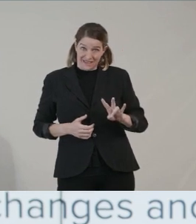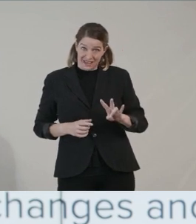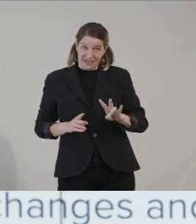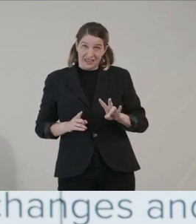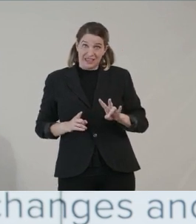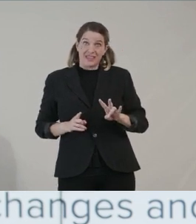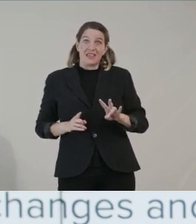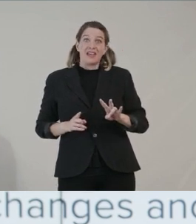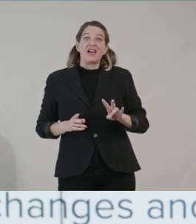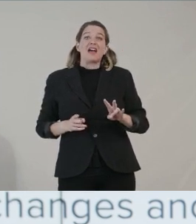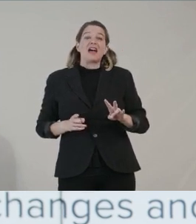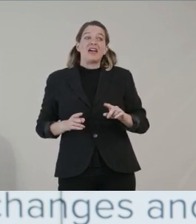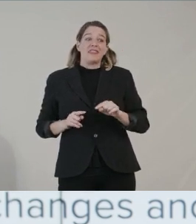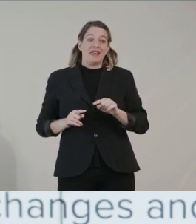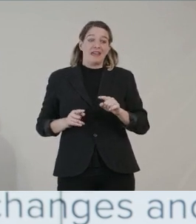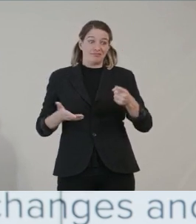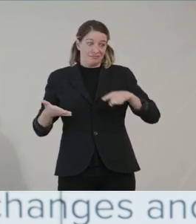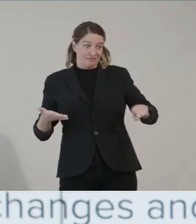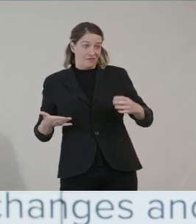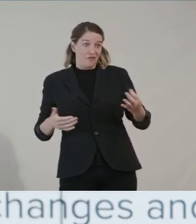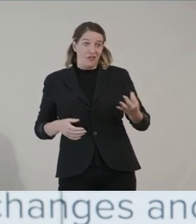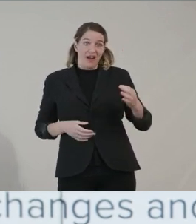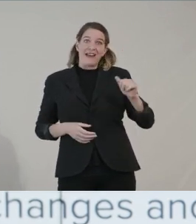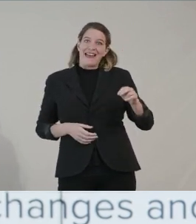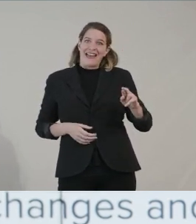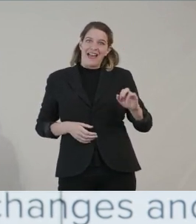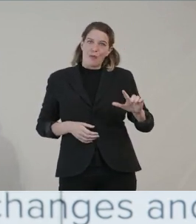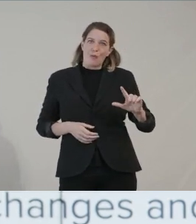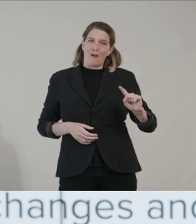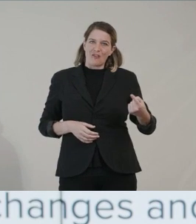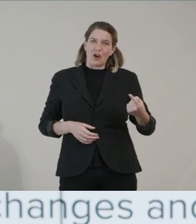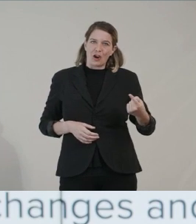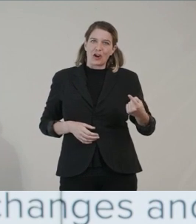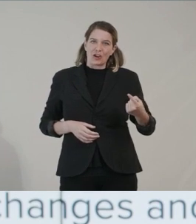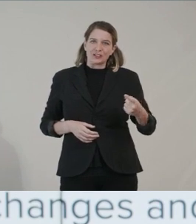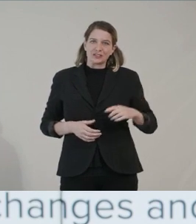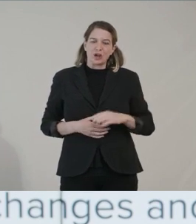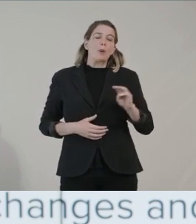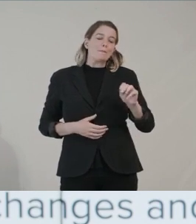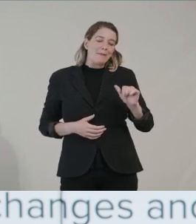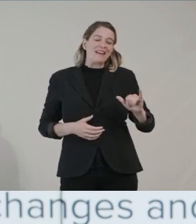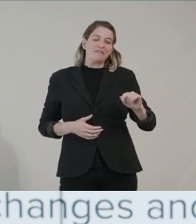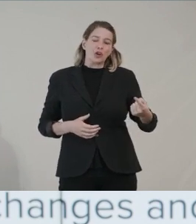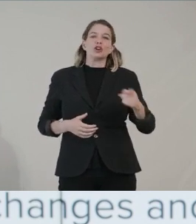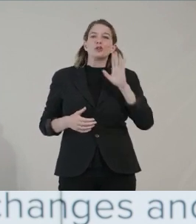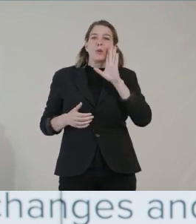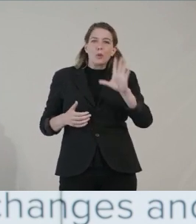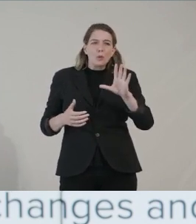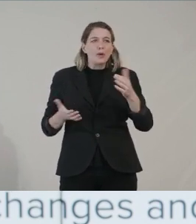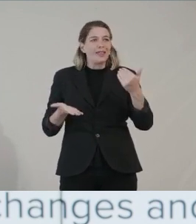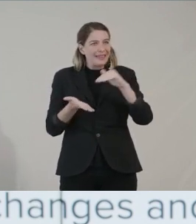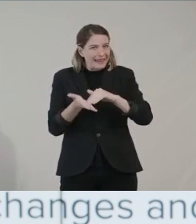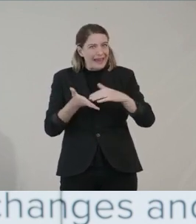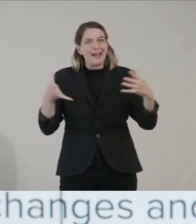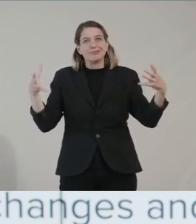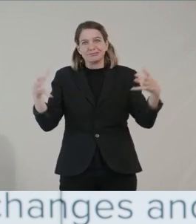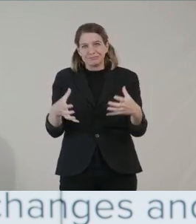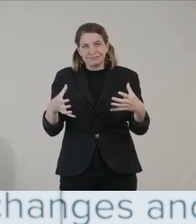1st. So we're going to be visiting next week as we make decisions. There are three